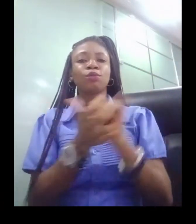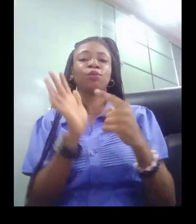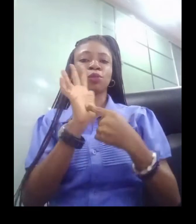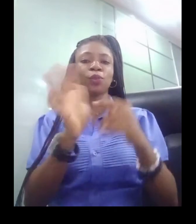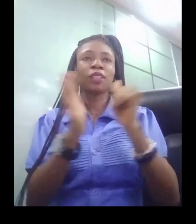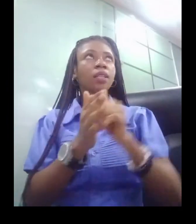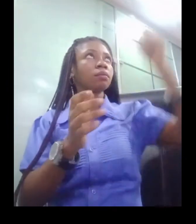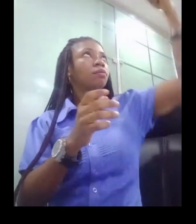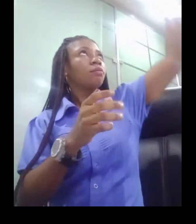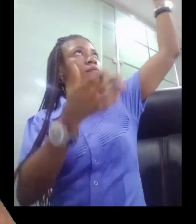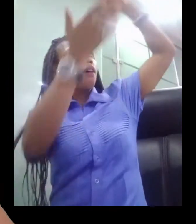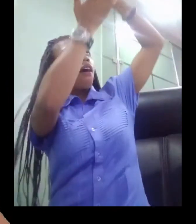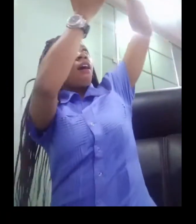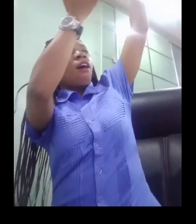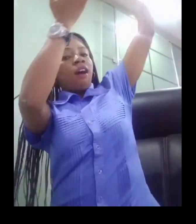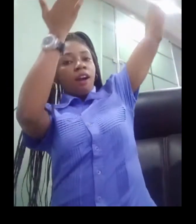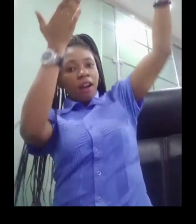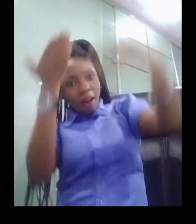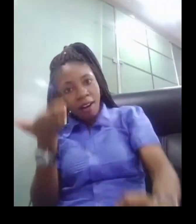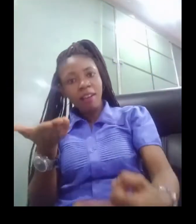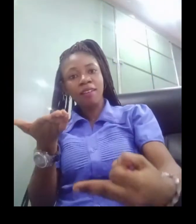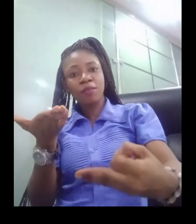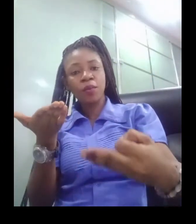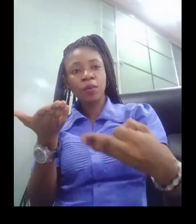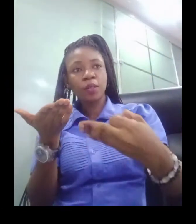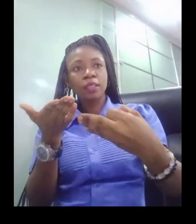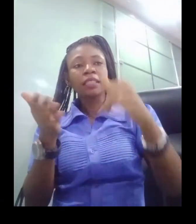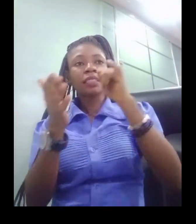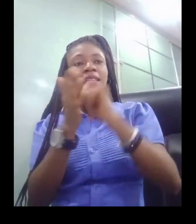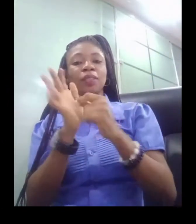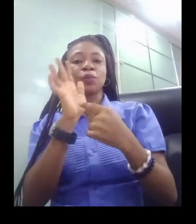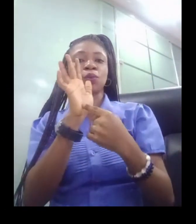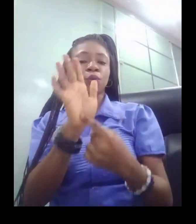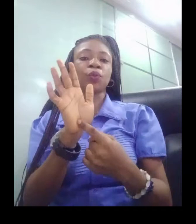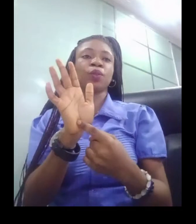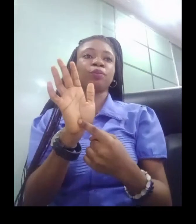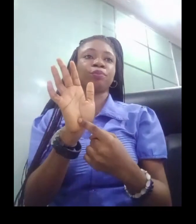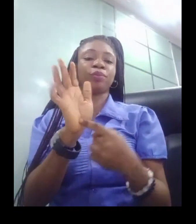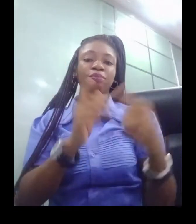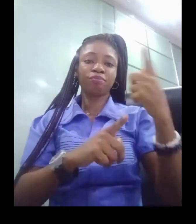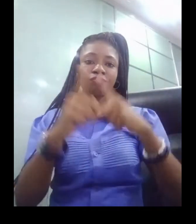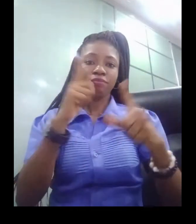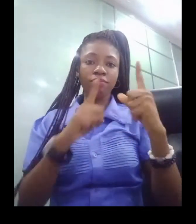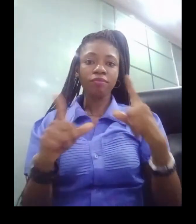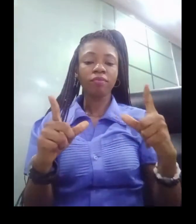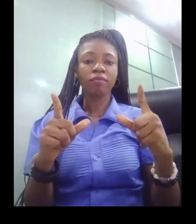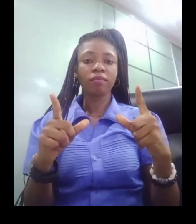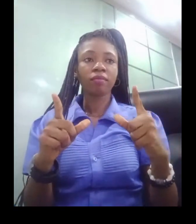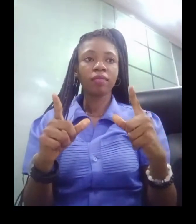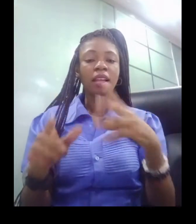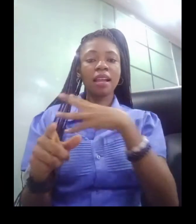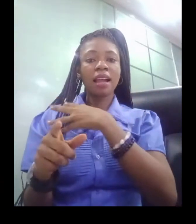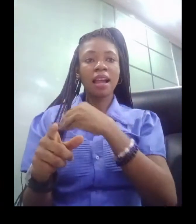of gravitation that pulls on objects to land on the ground.